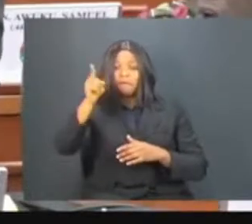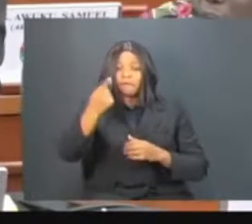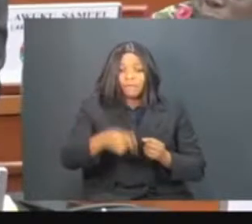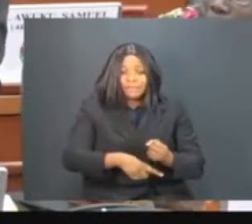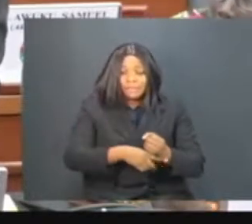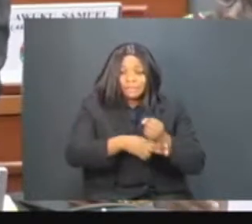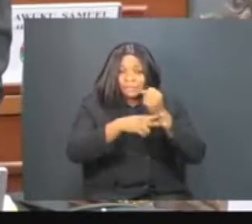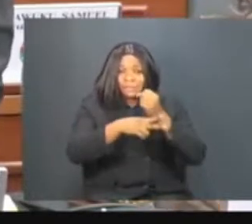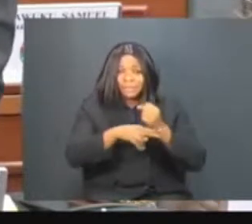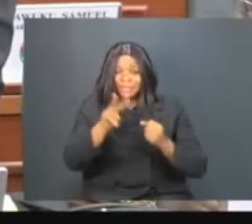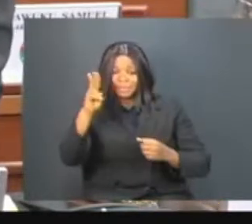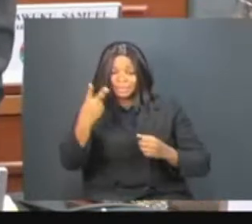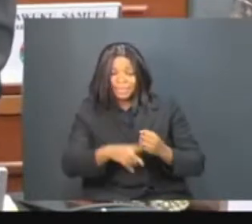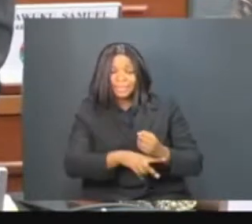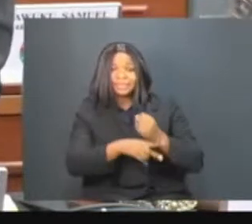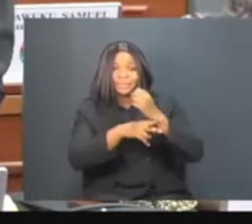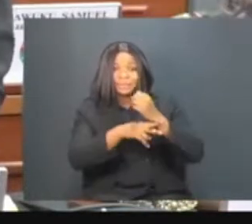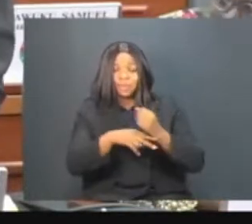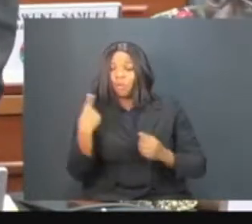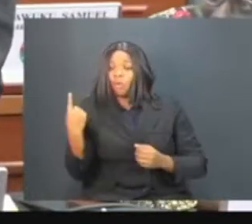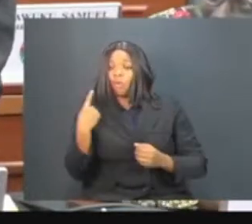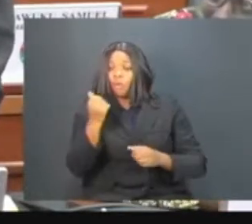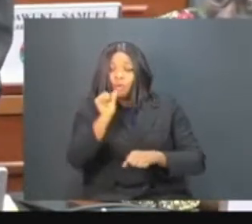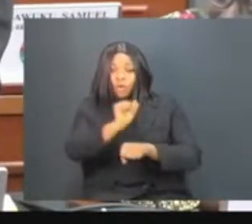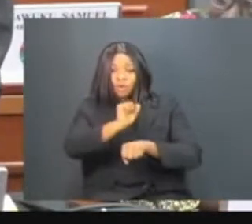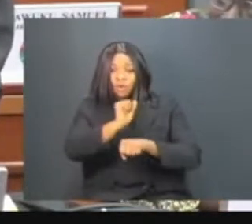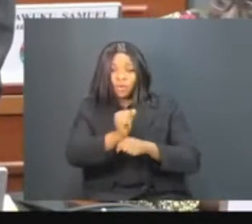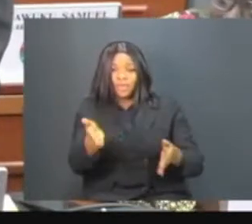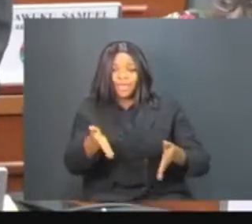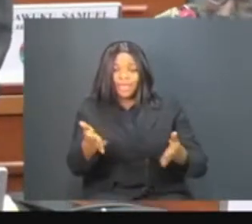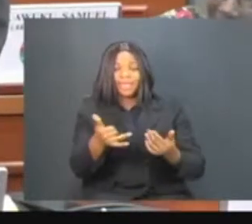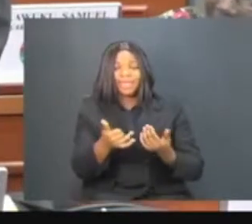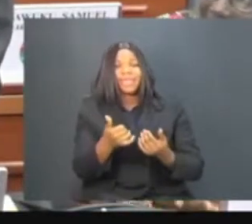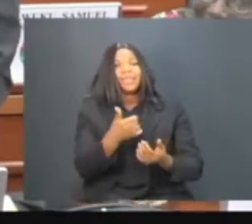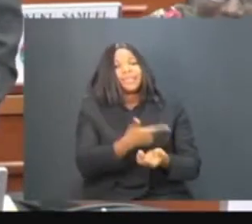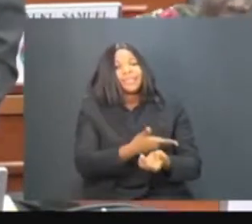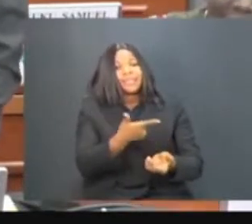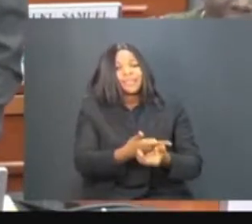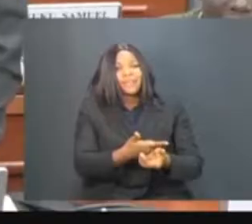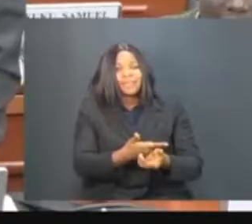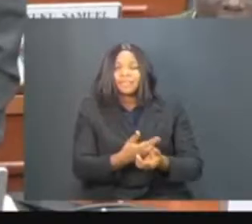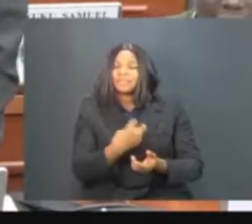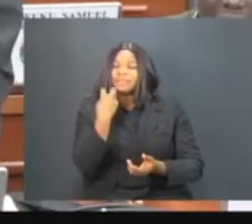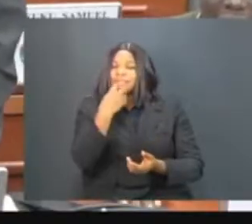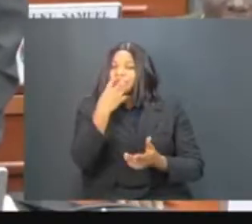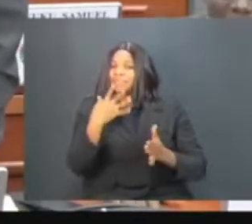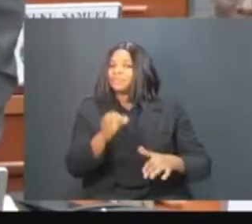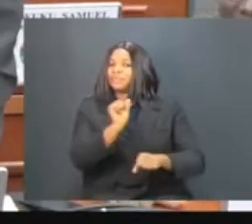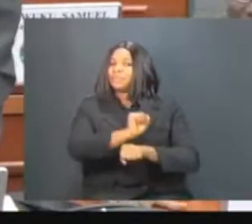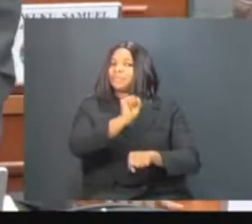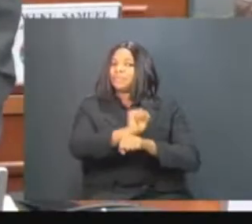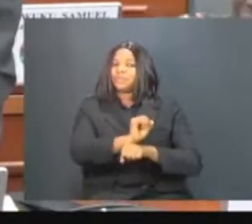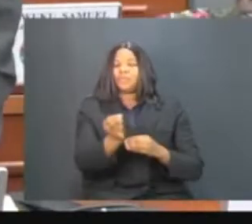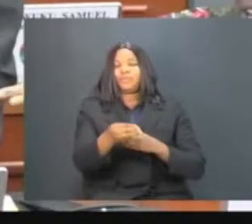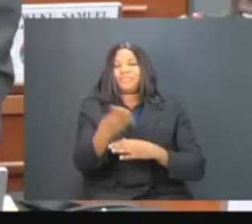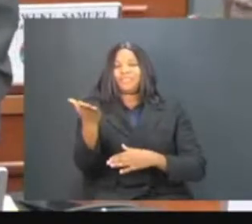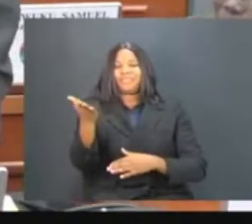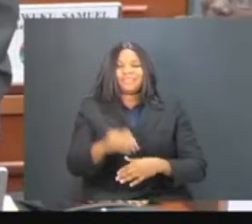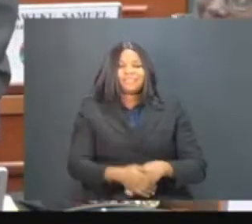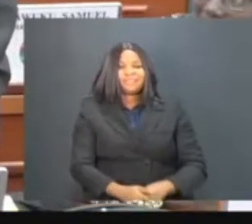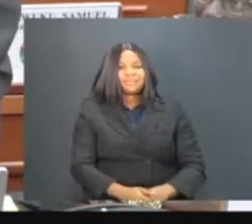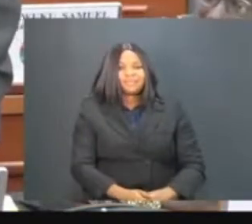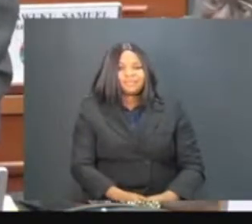only job in Ghana that is 133 is the job of the Speaker of Parliament. But no, that is not 24 hours. And that